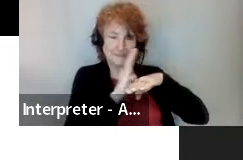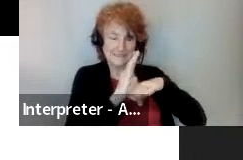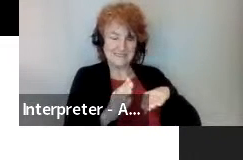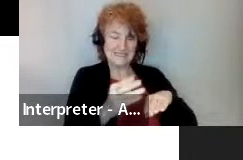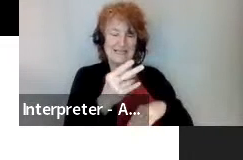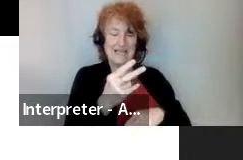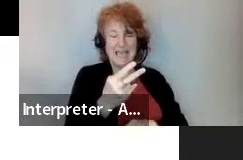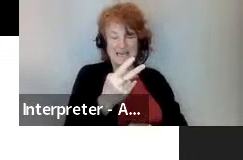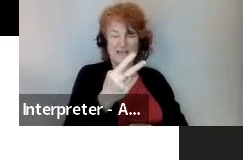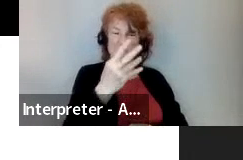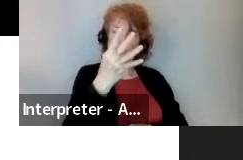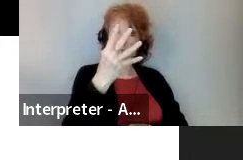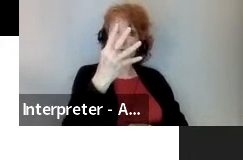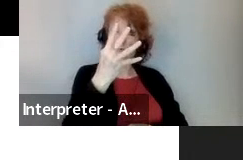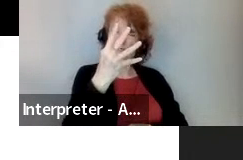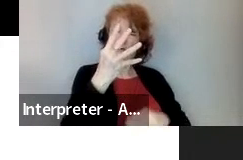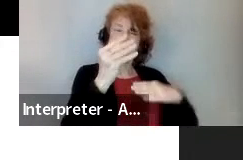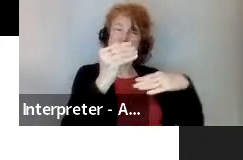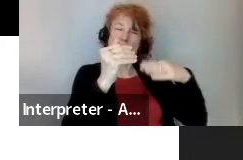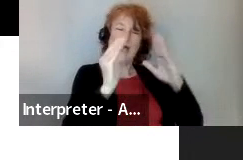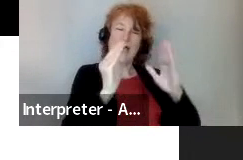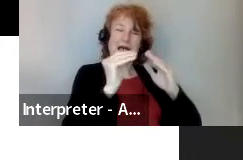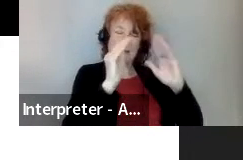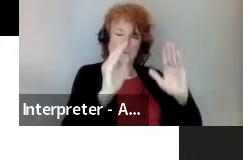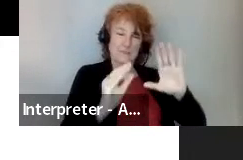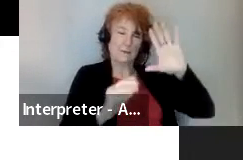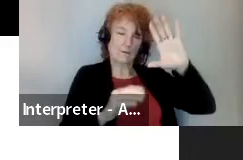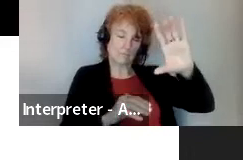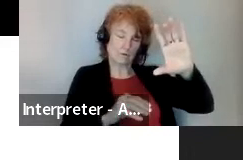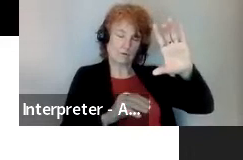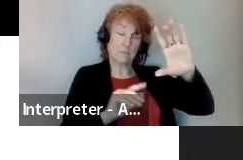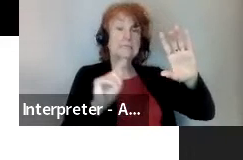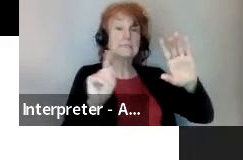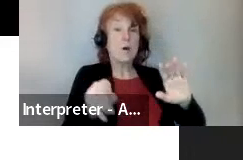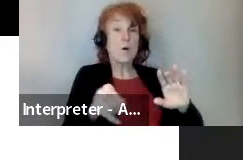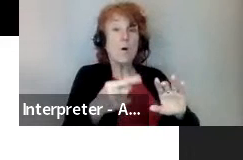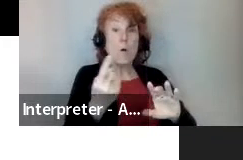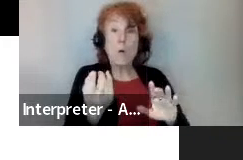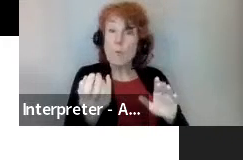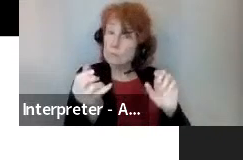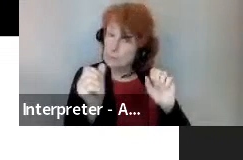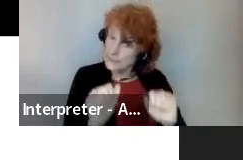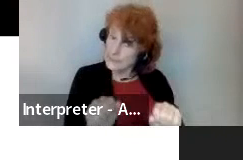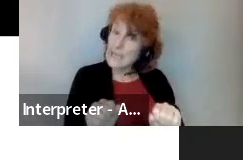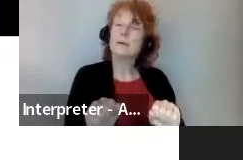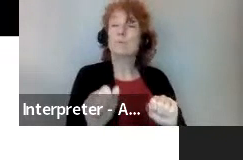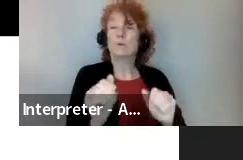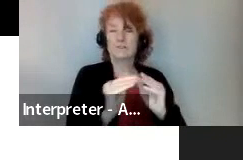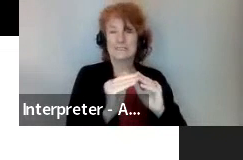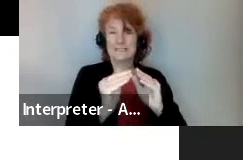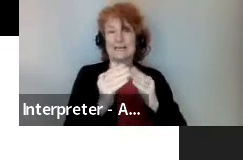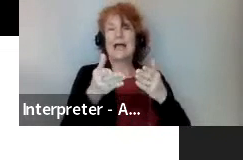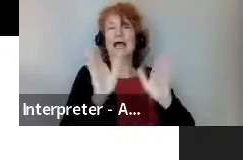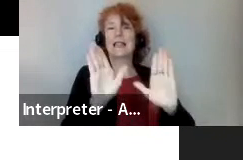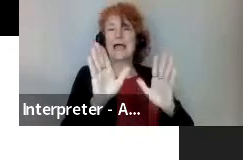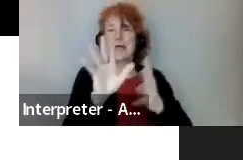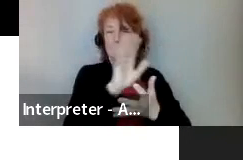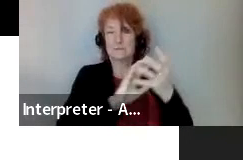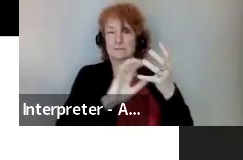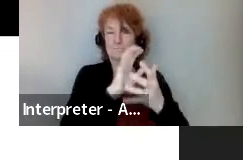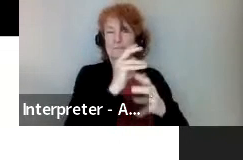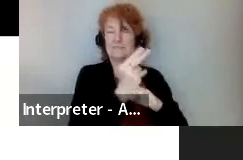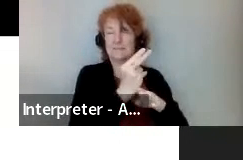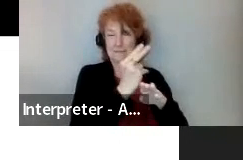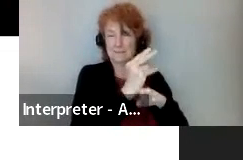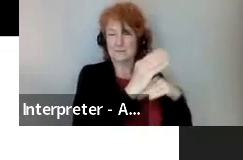This proposal is only applicable in areas where the zoning map already allows for low-density mixed-use buildings. Second,